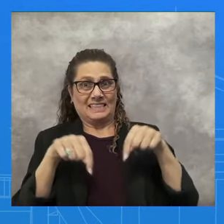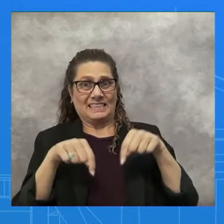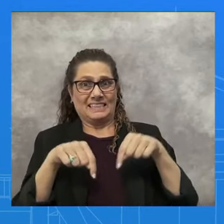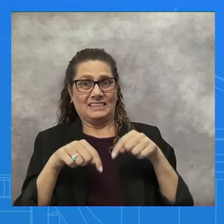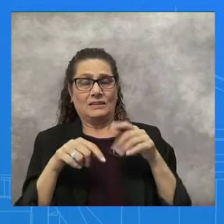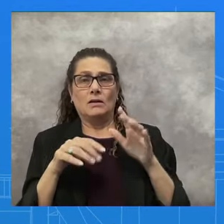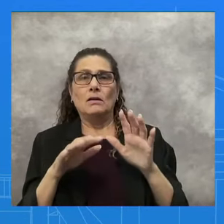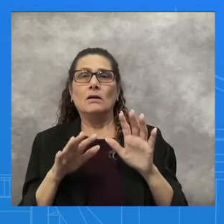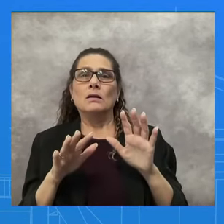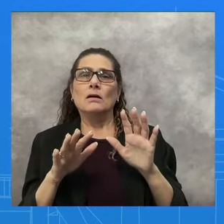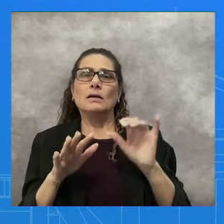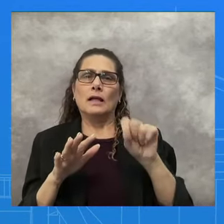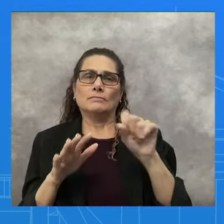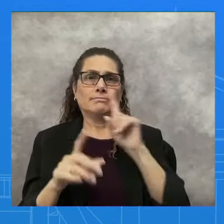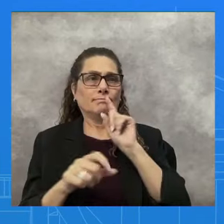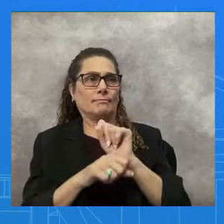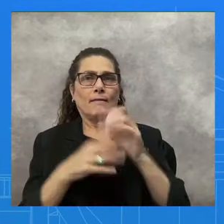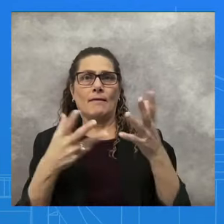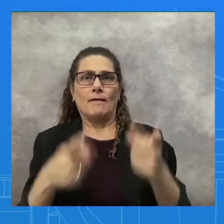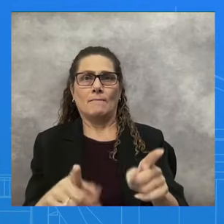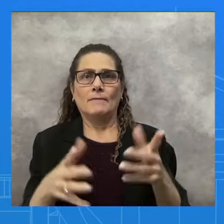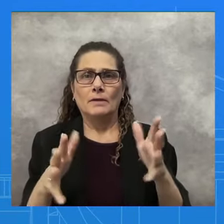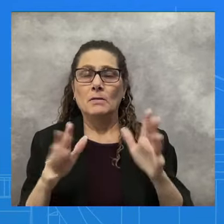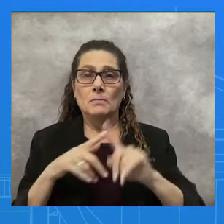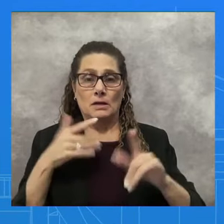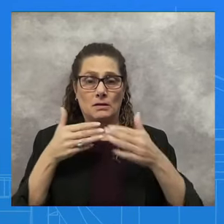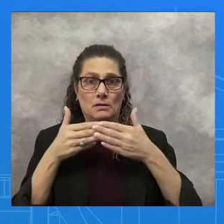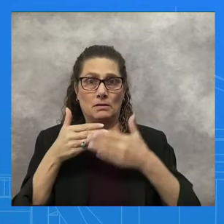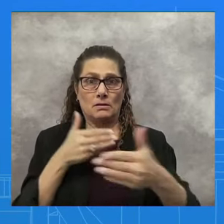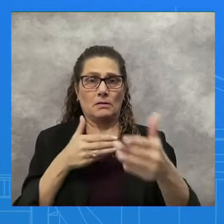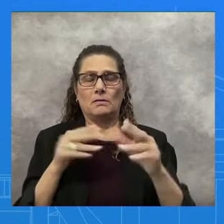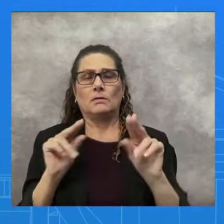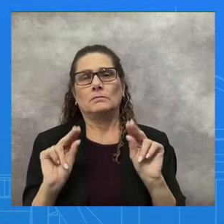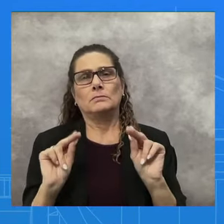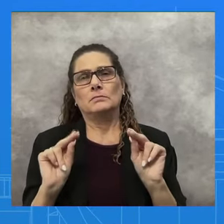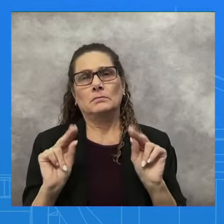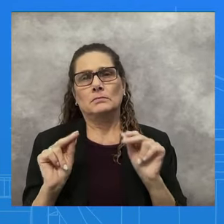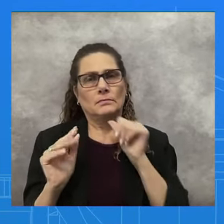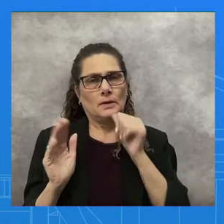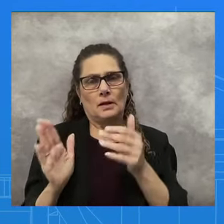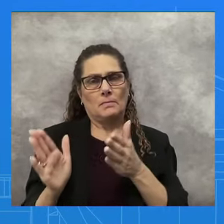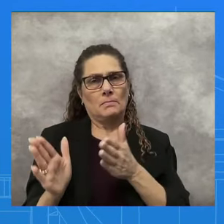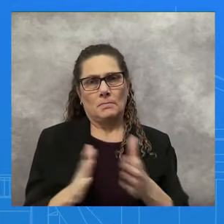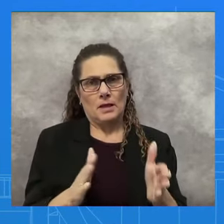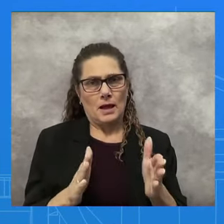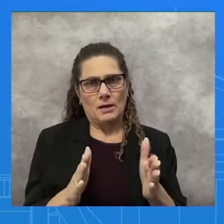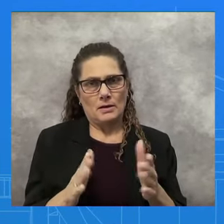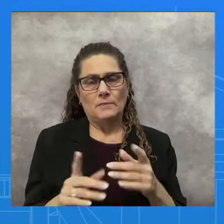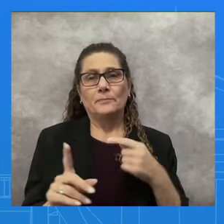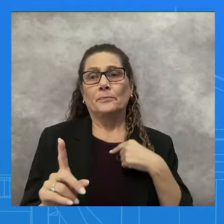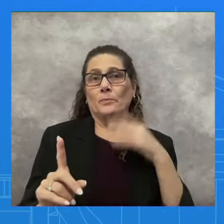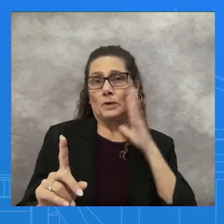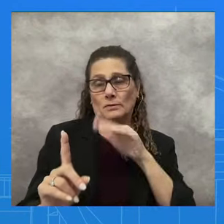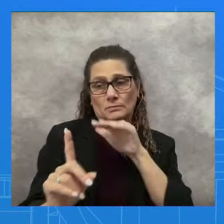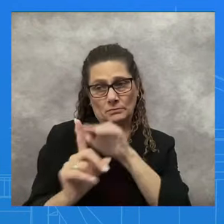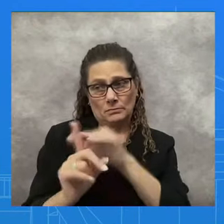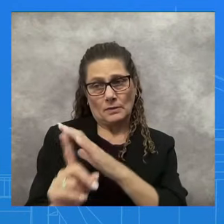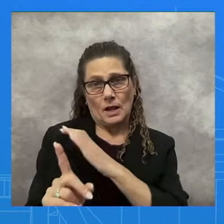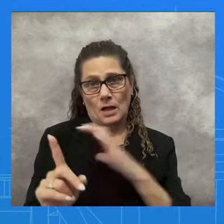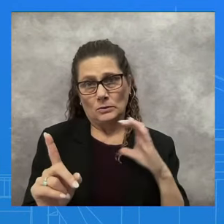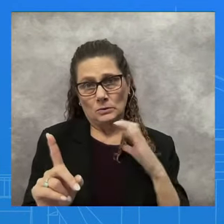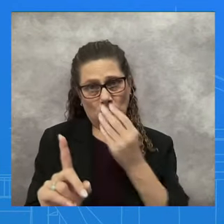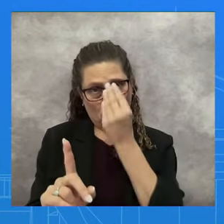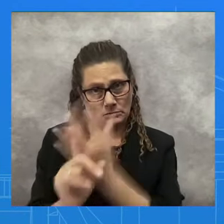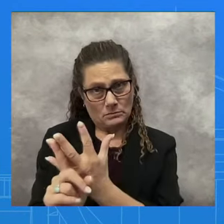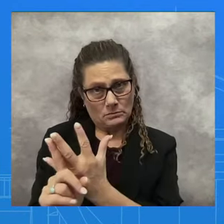keep members of Congress, as well as our international partners, and all of you and the American people, as fully informed as possible. Nothing